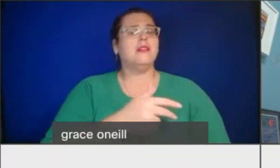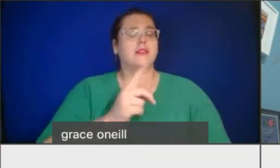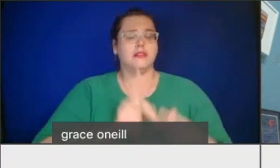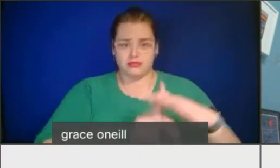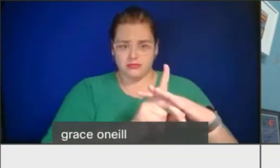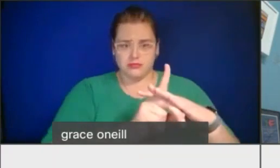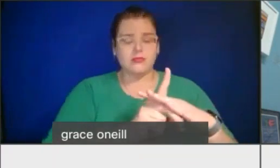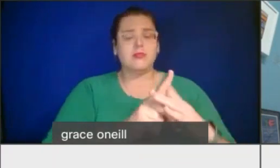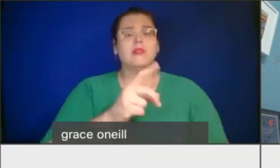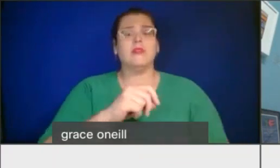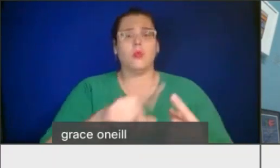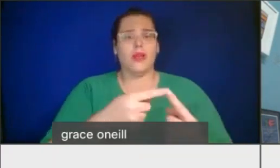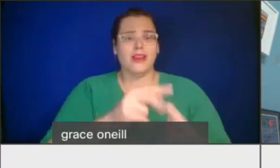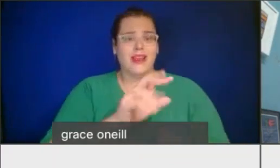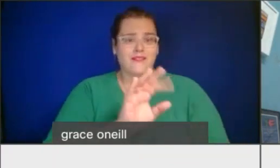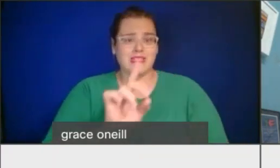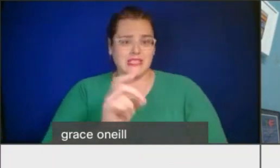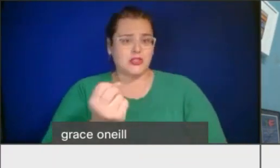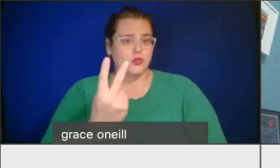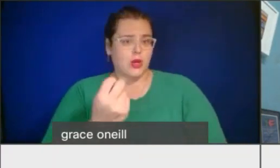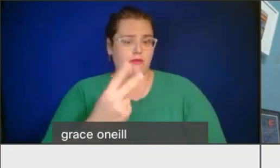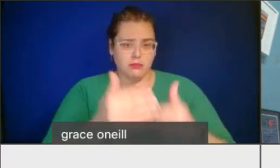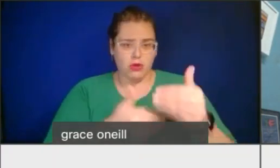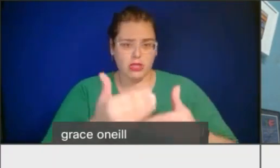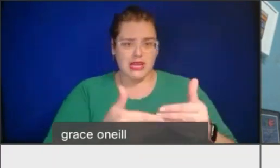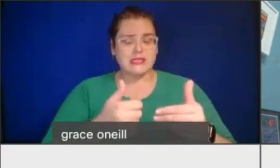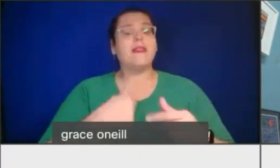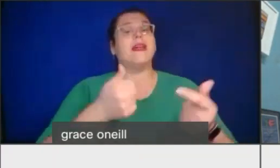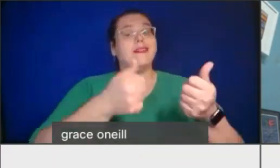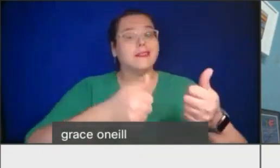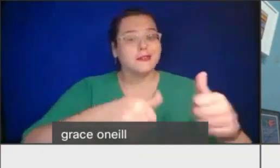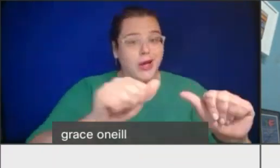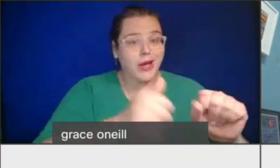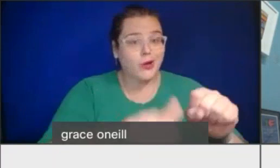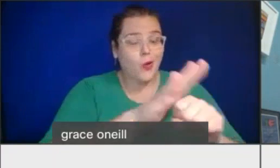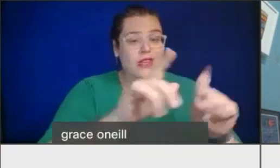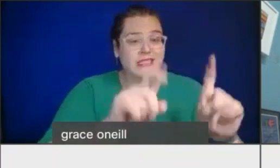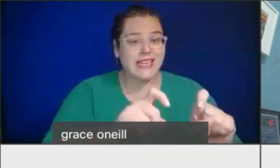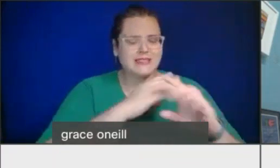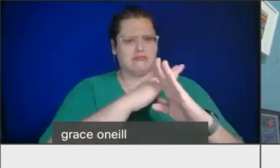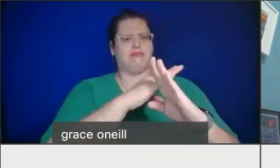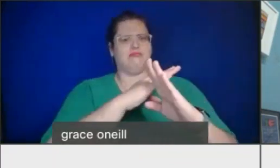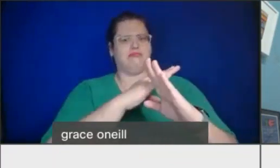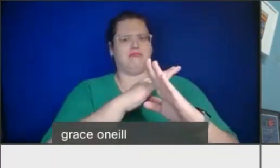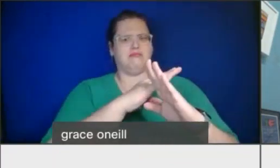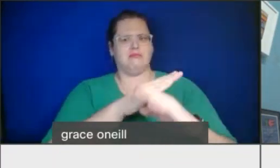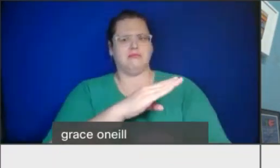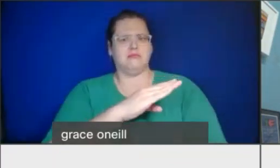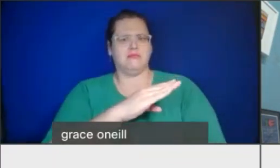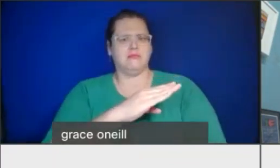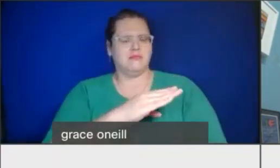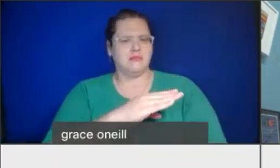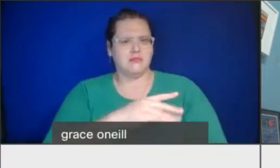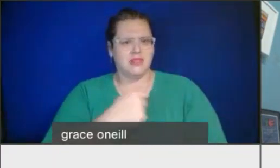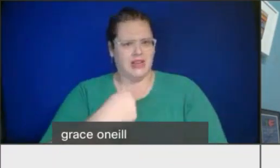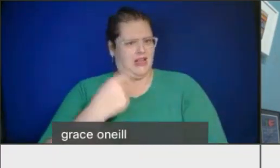they're being FD12'd? I am certainly not aware of that. I would expect there to be a serious